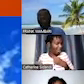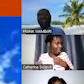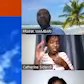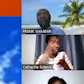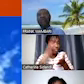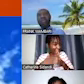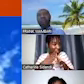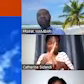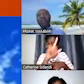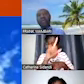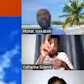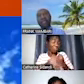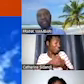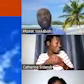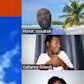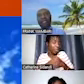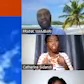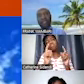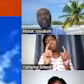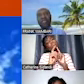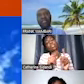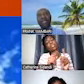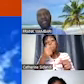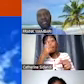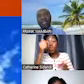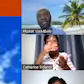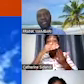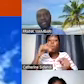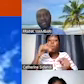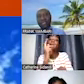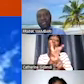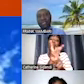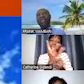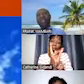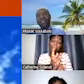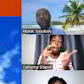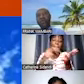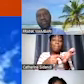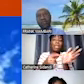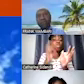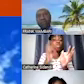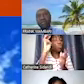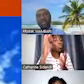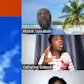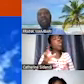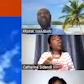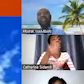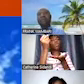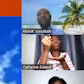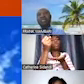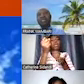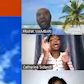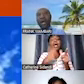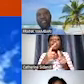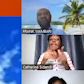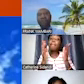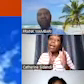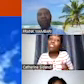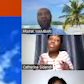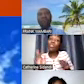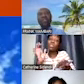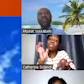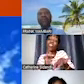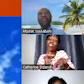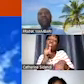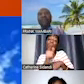you keep that situation like that, the more it holds you. And maybe the person who hurt you walked